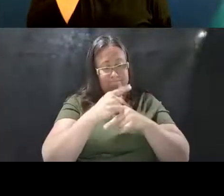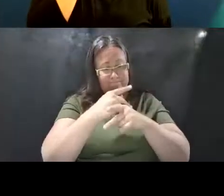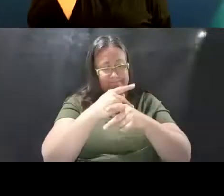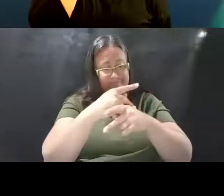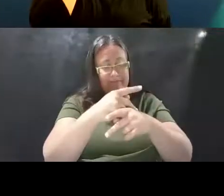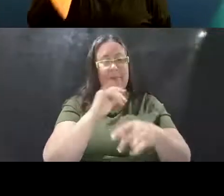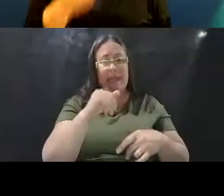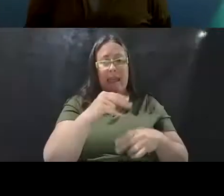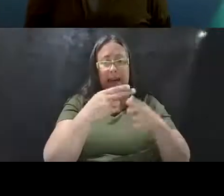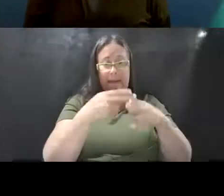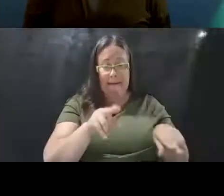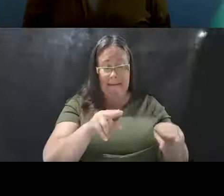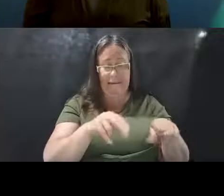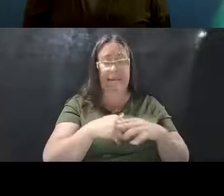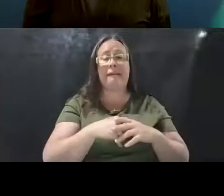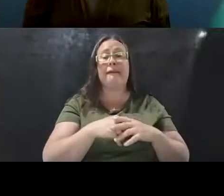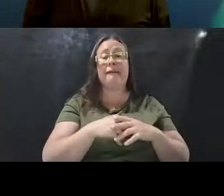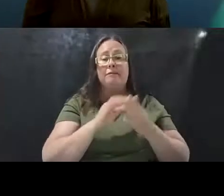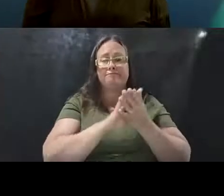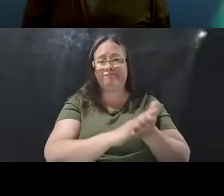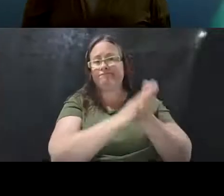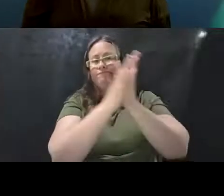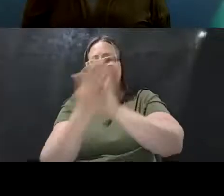egg, and it turned into a frog.